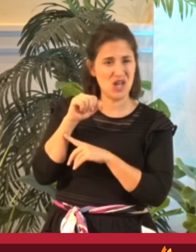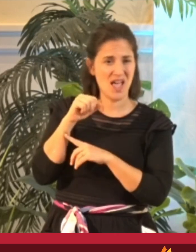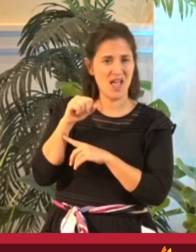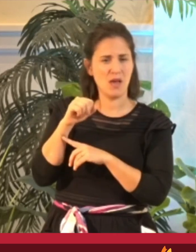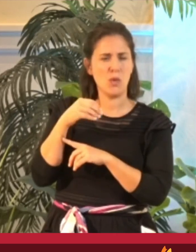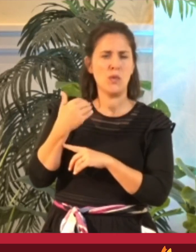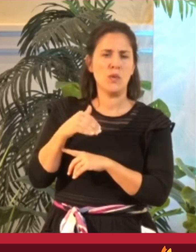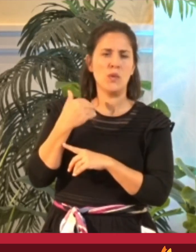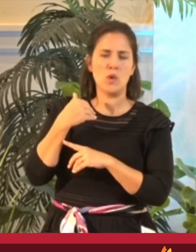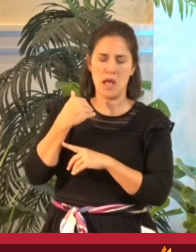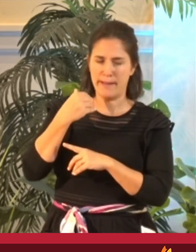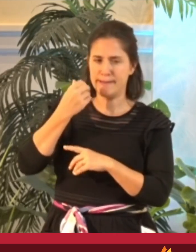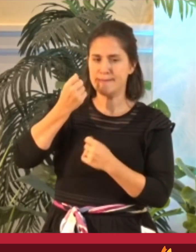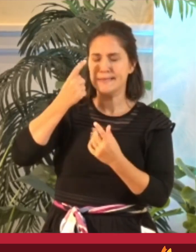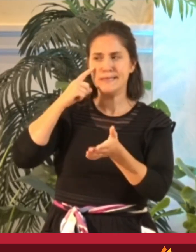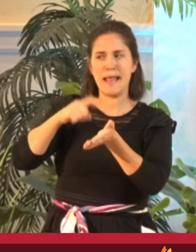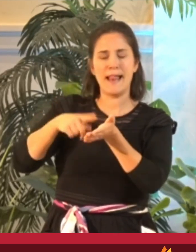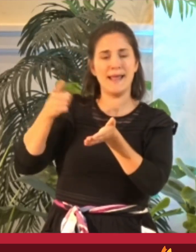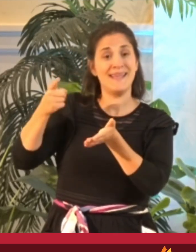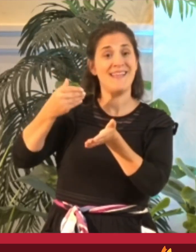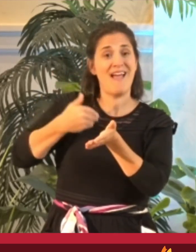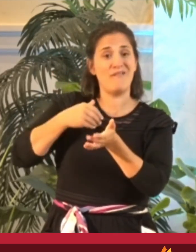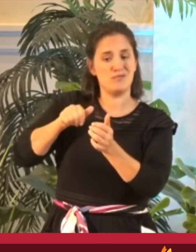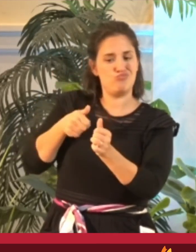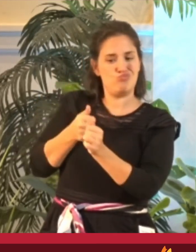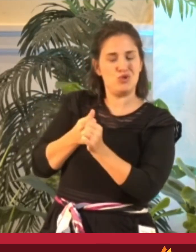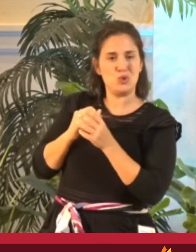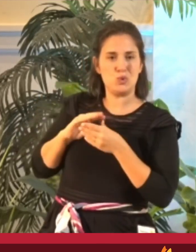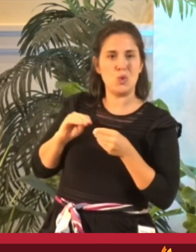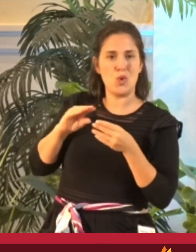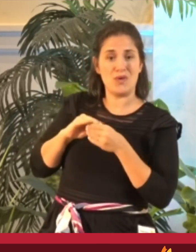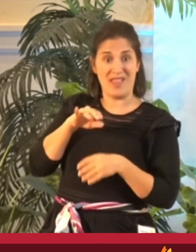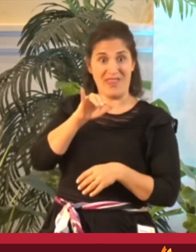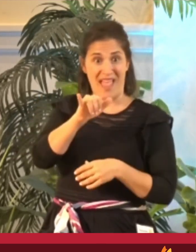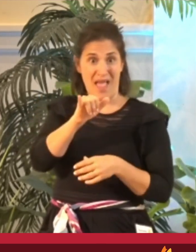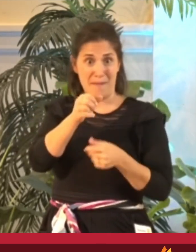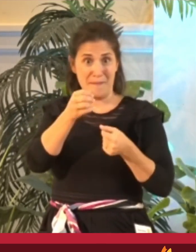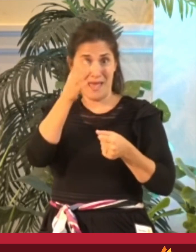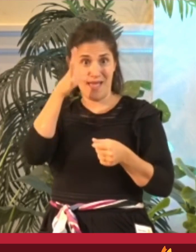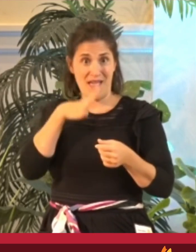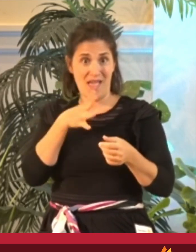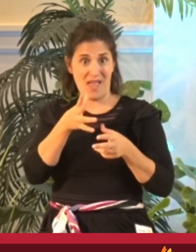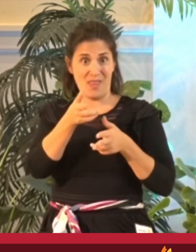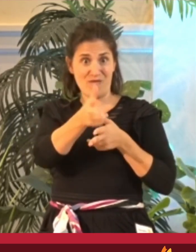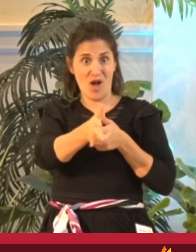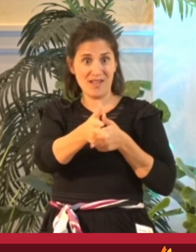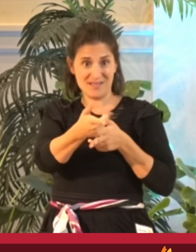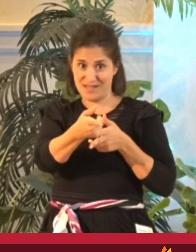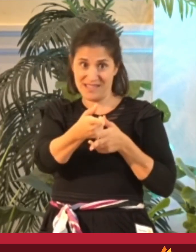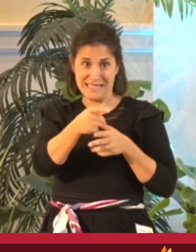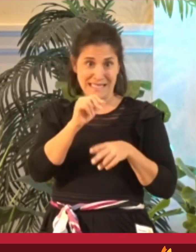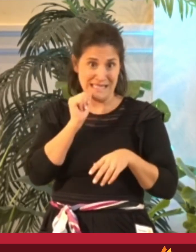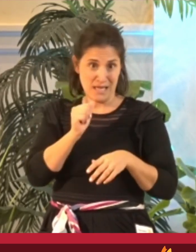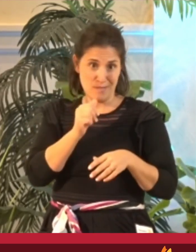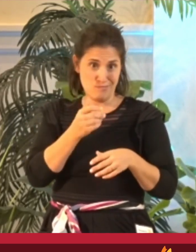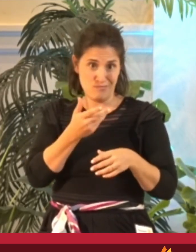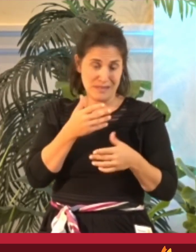didn't bother to learn. Now, I didn't have time to learn it too, because I wasn't going to miss that second light.